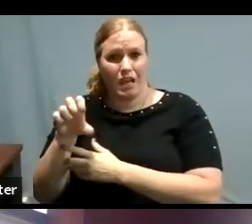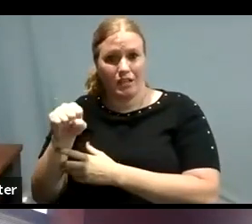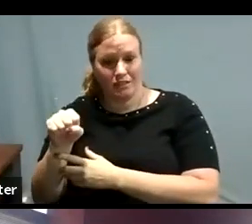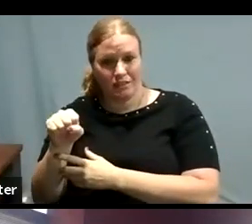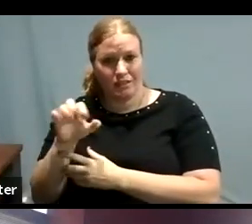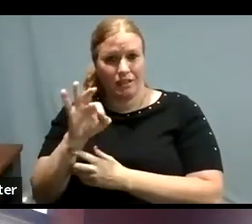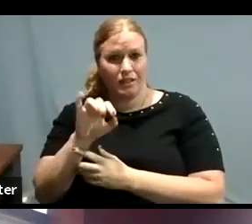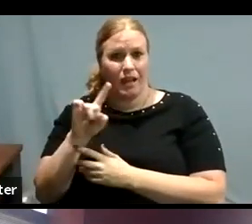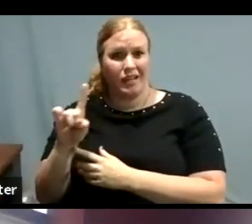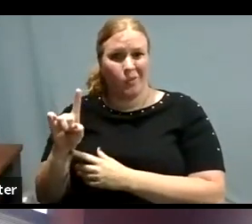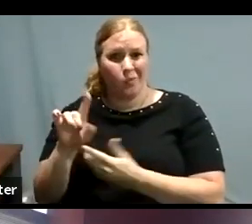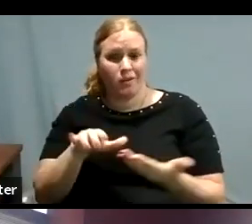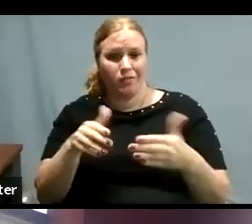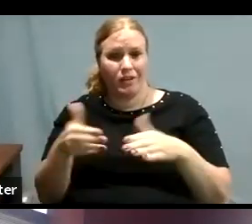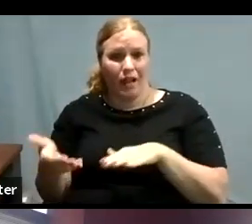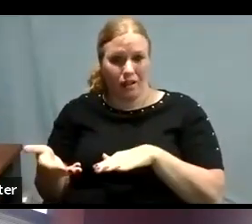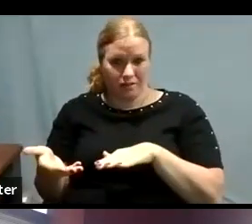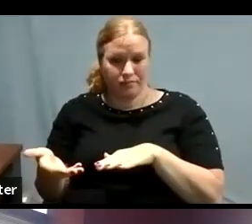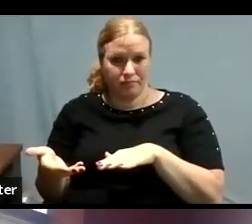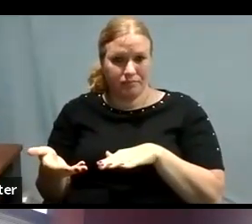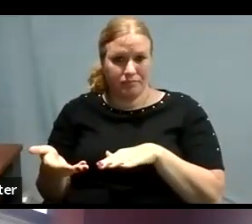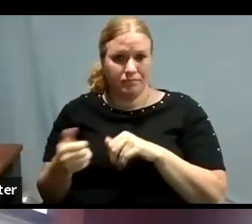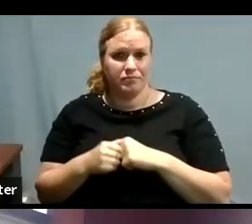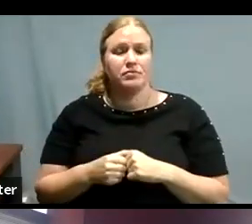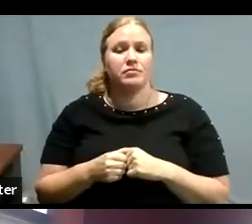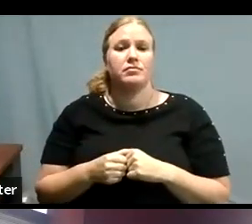91 fatalities.